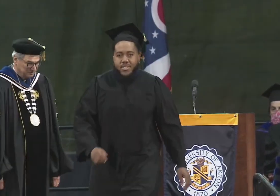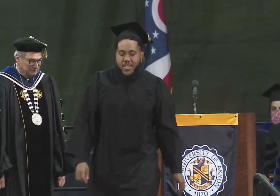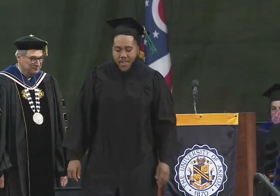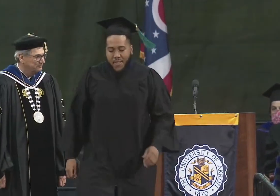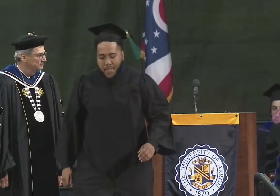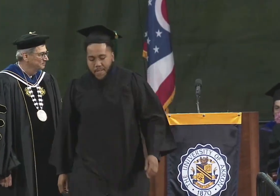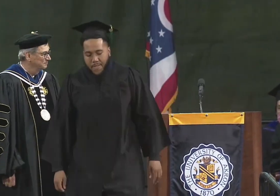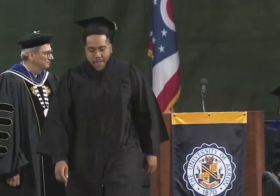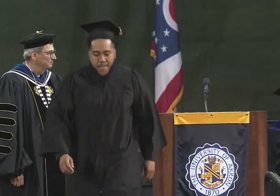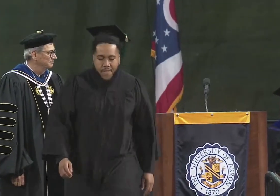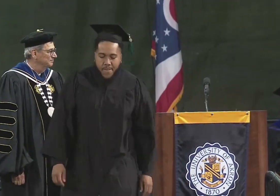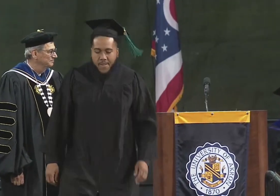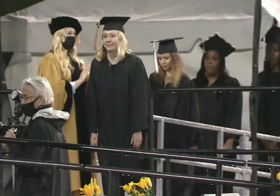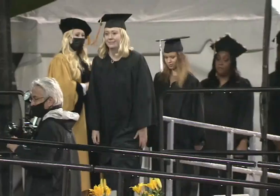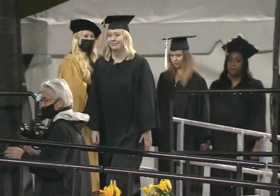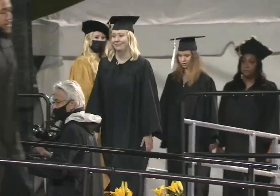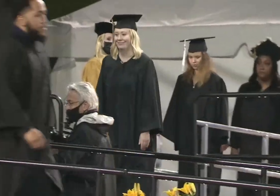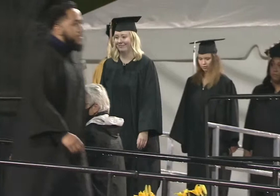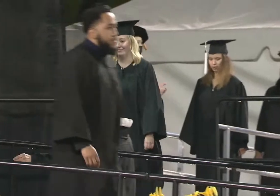Claudia D. West.